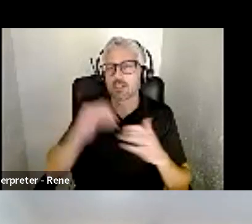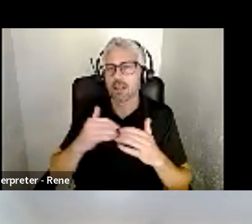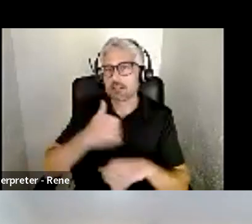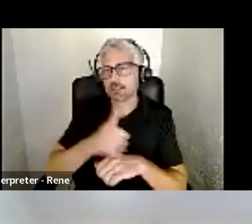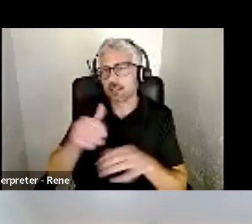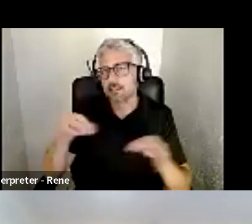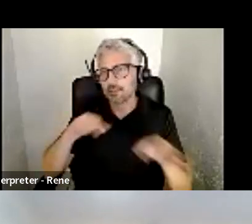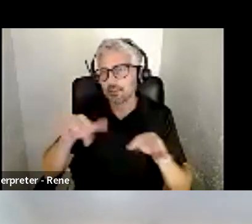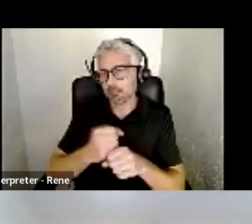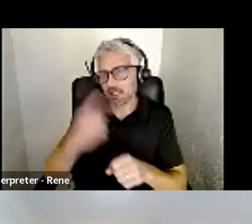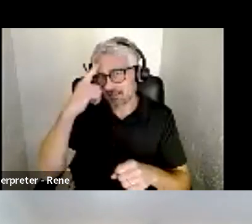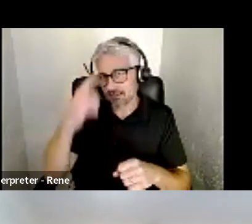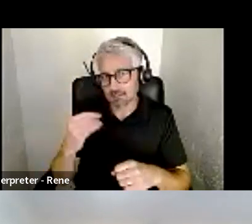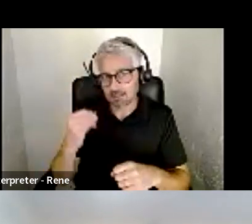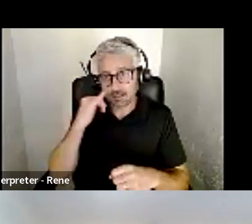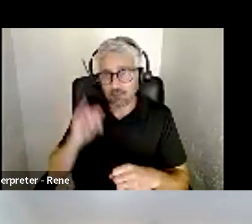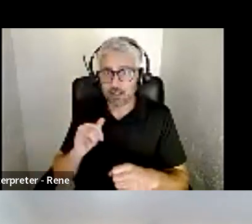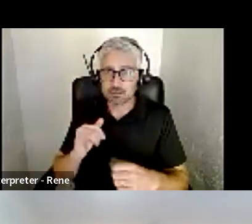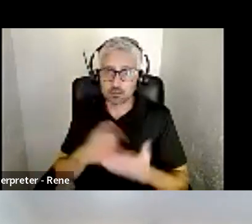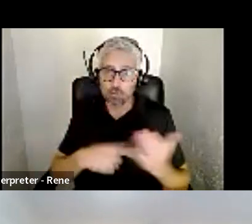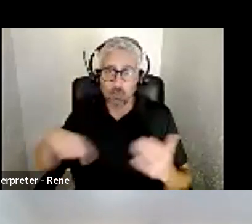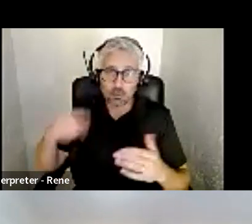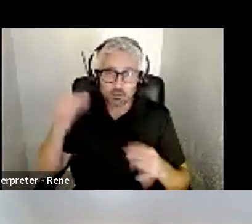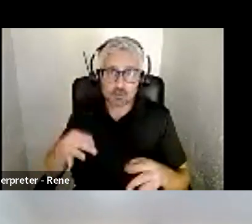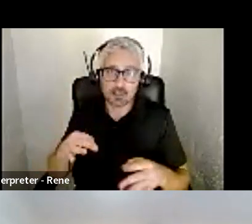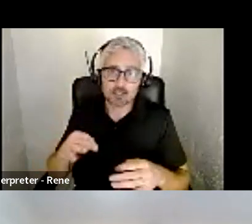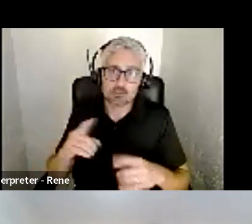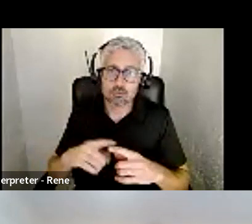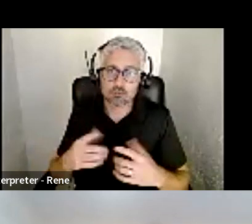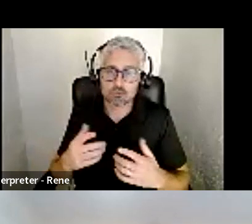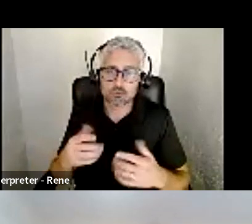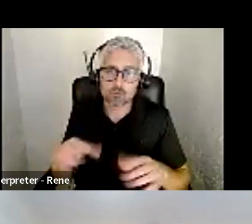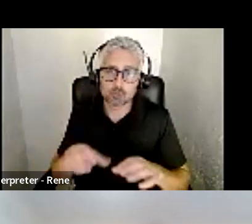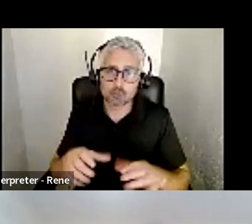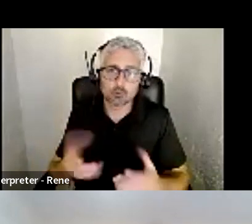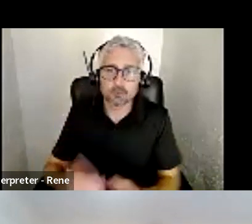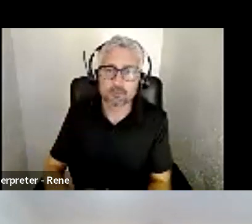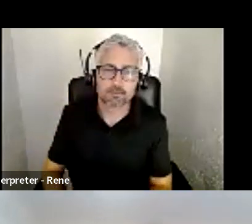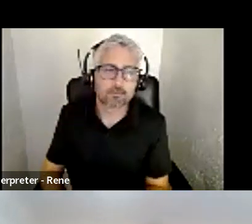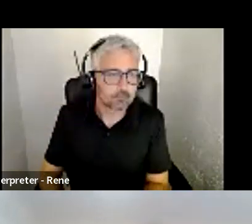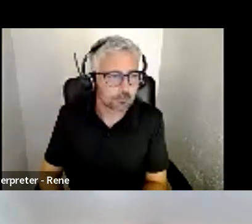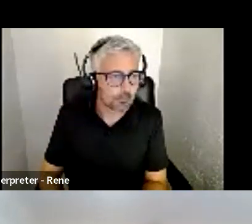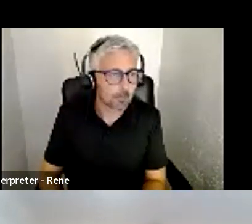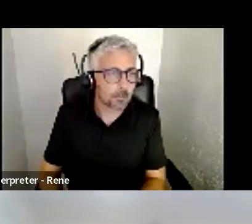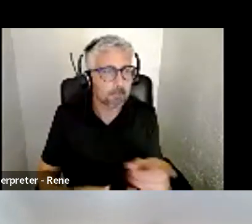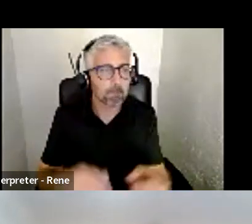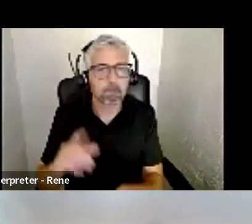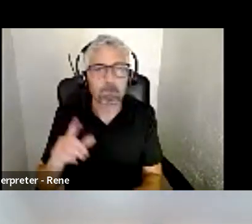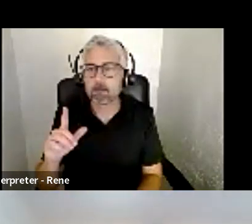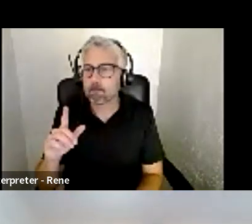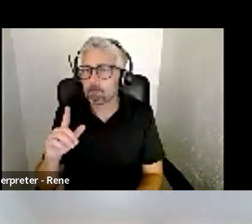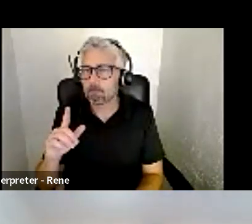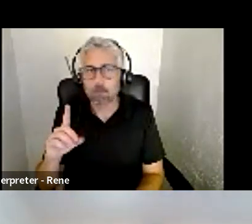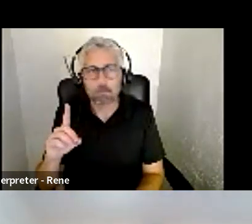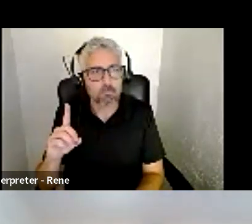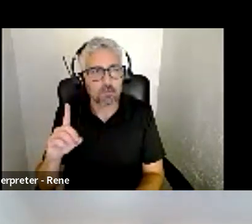if that's the road we decide to go down. David. Yeah, thank you. I'll